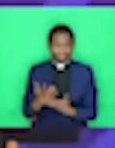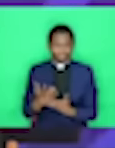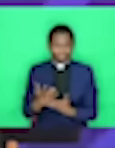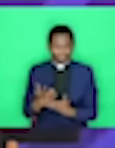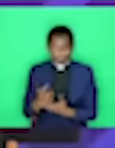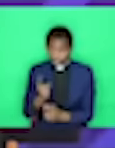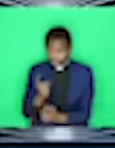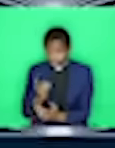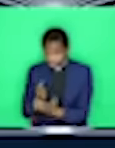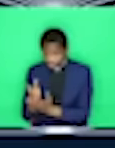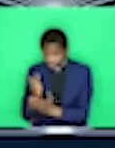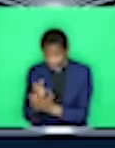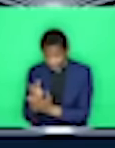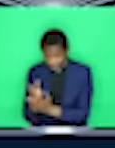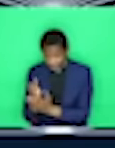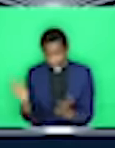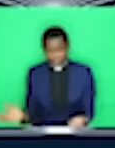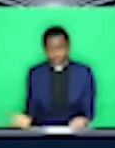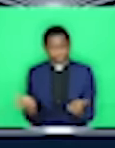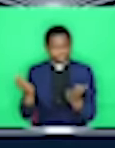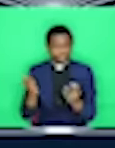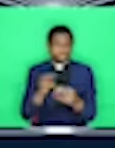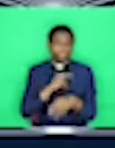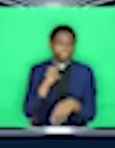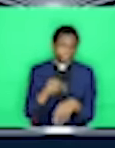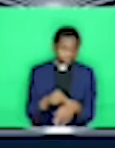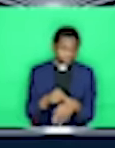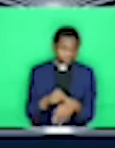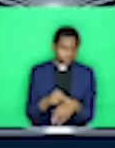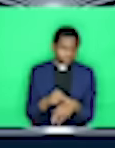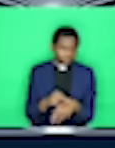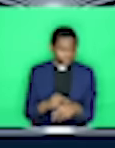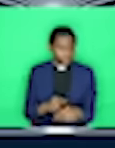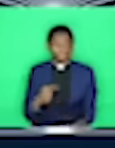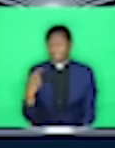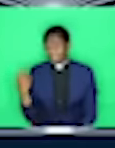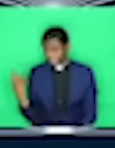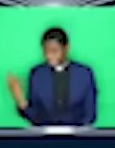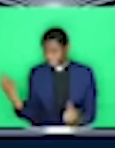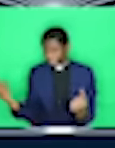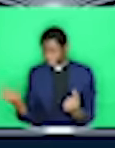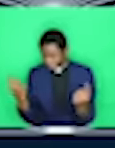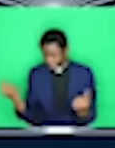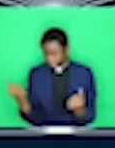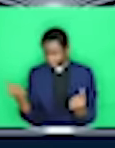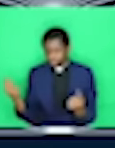Righteousness exalts a nation. Sin is a reproach to every land.